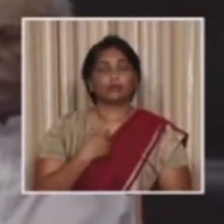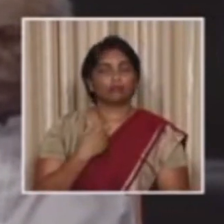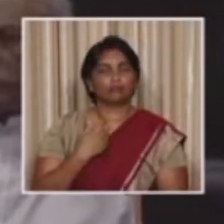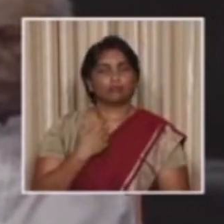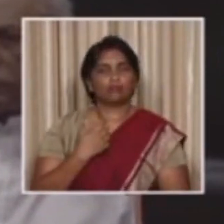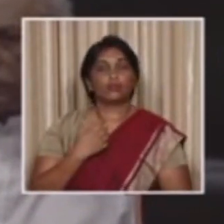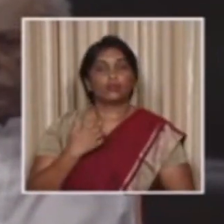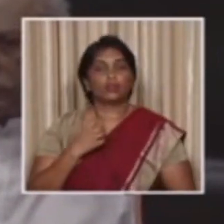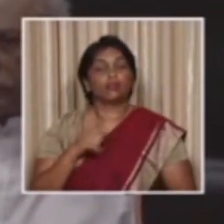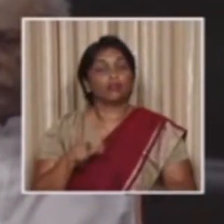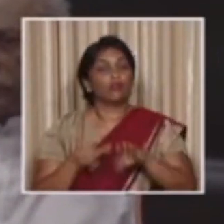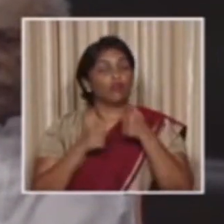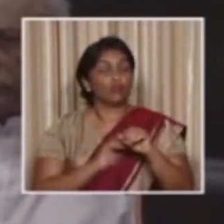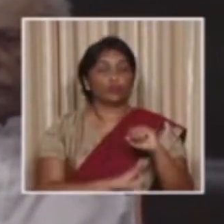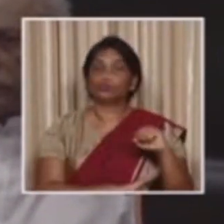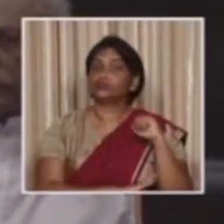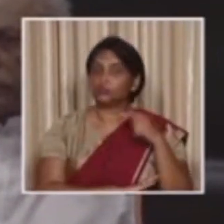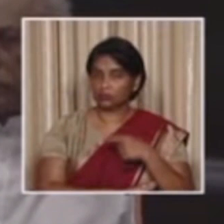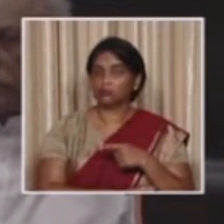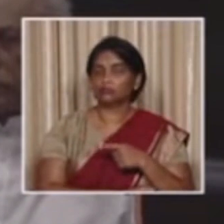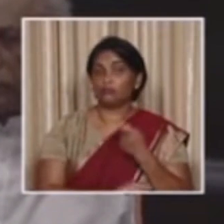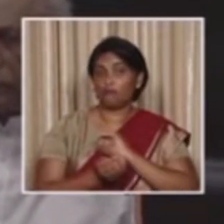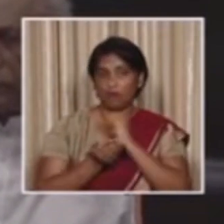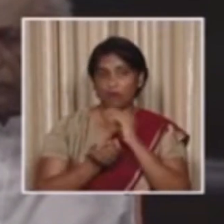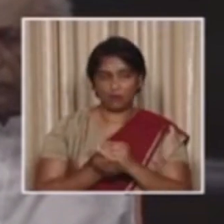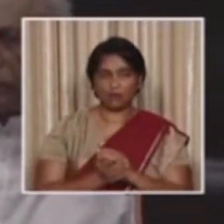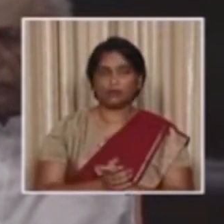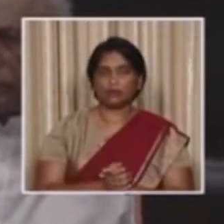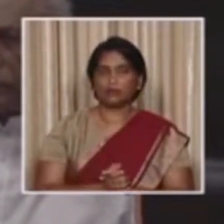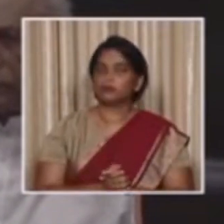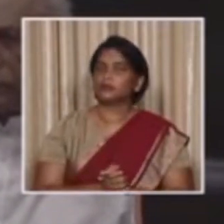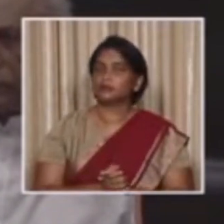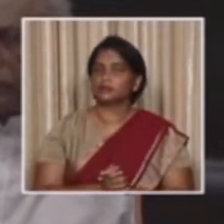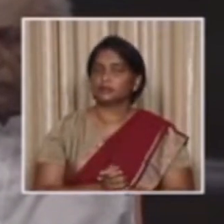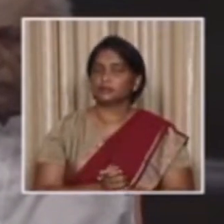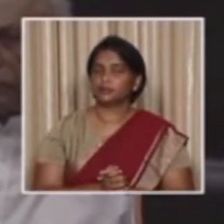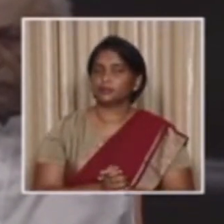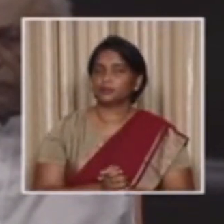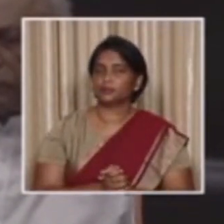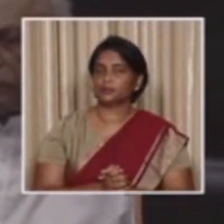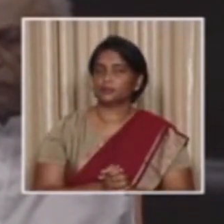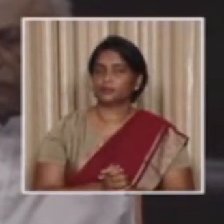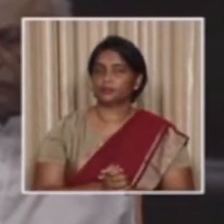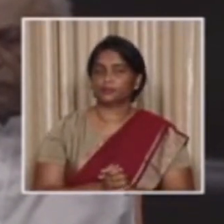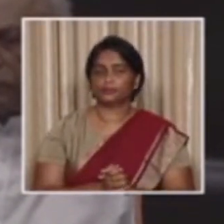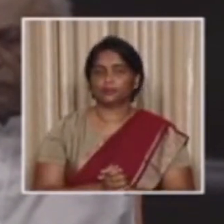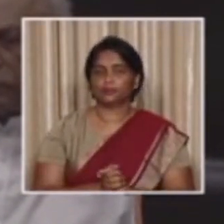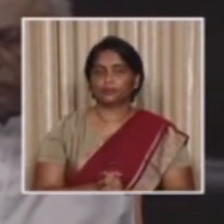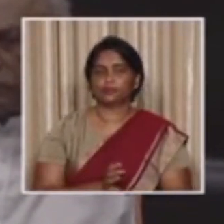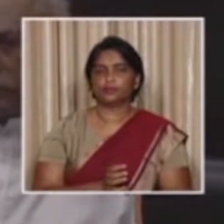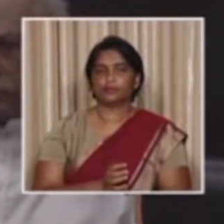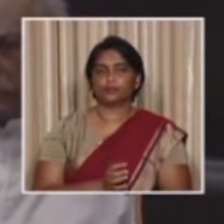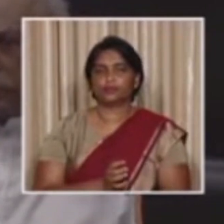Lanka. Other is whether we should allow their money. We are only giving it out now to the government.